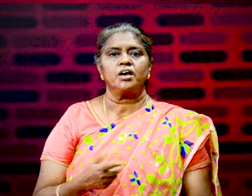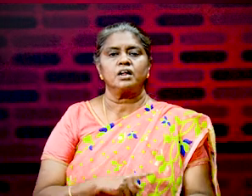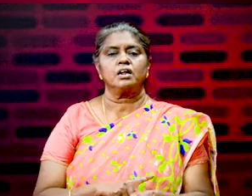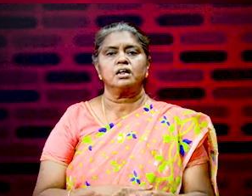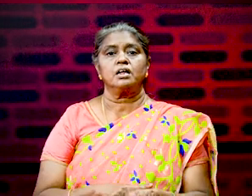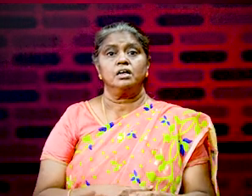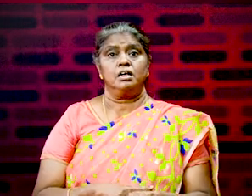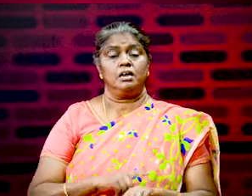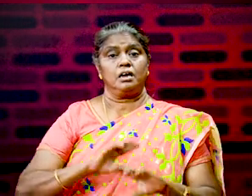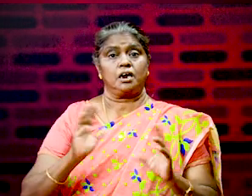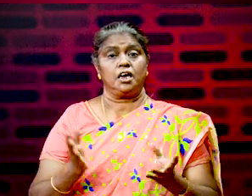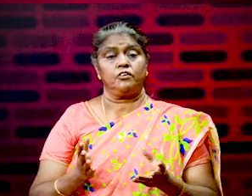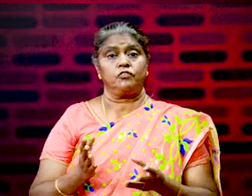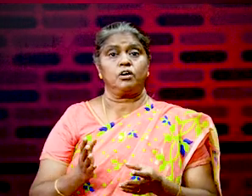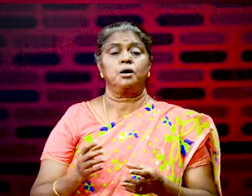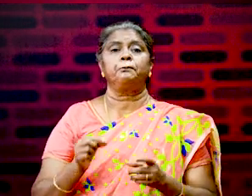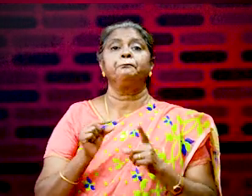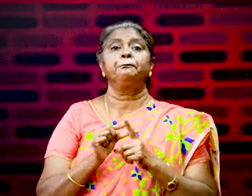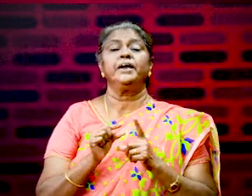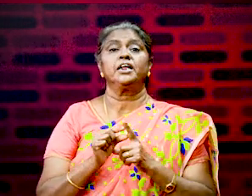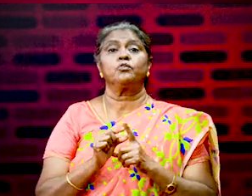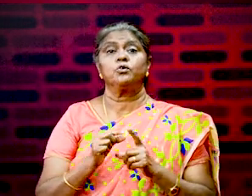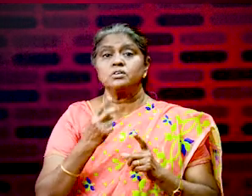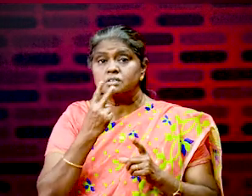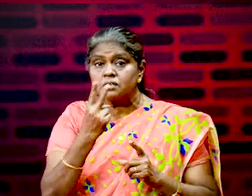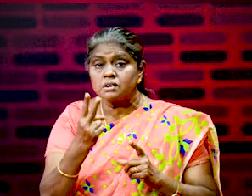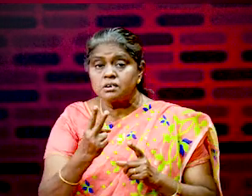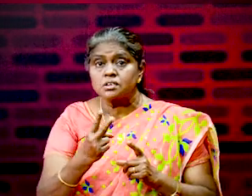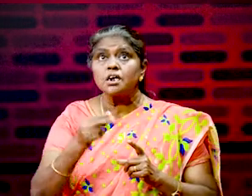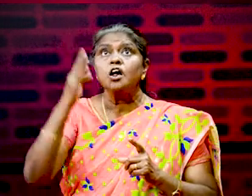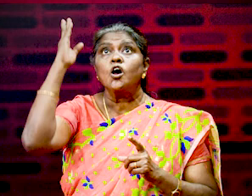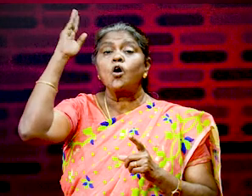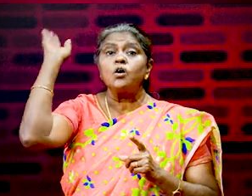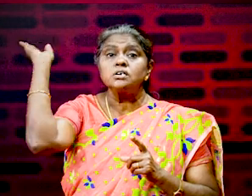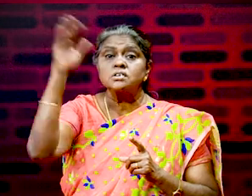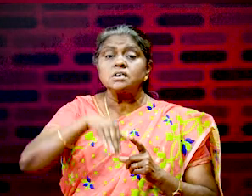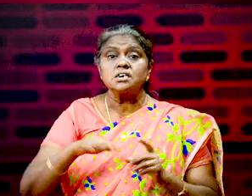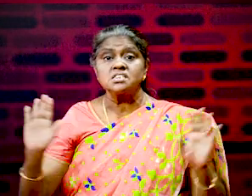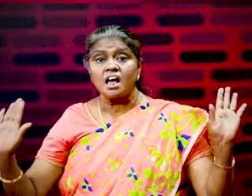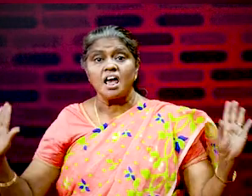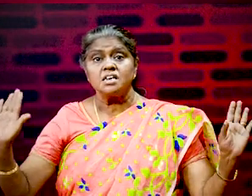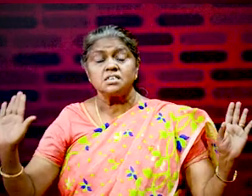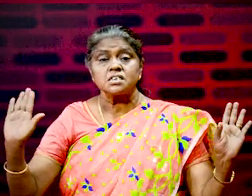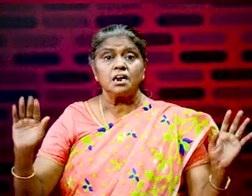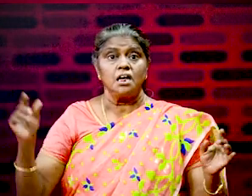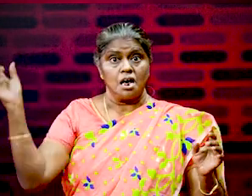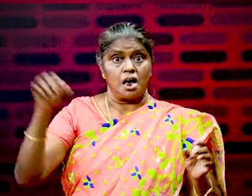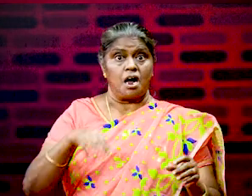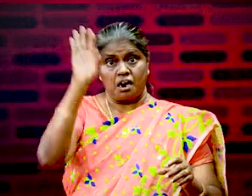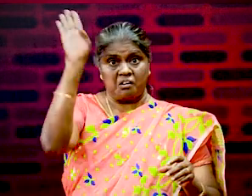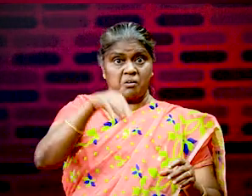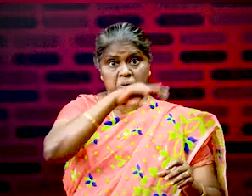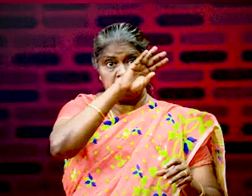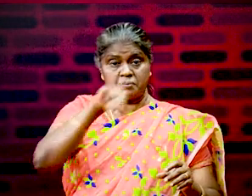angel, and the angel came into the prison and delivered Peter. In the same way, God will come and save